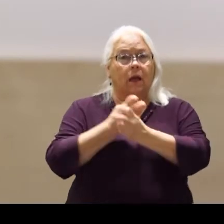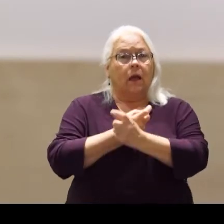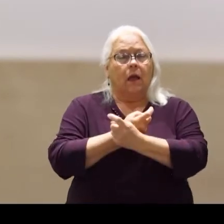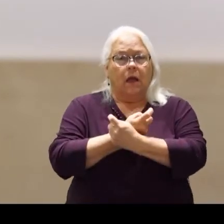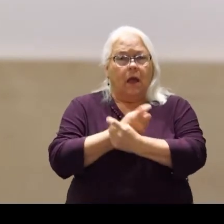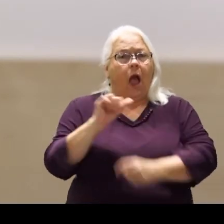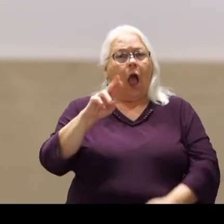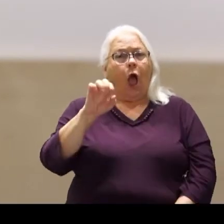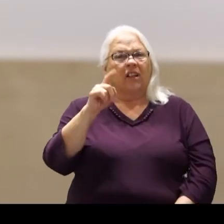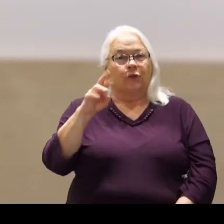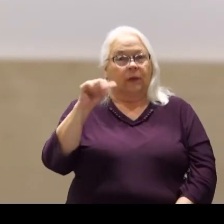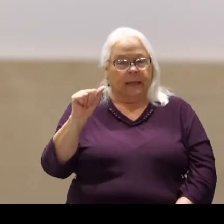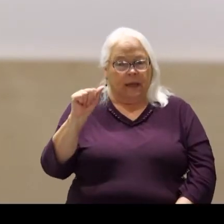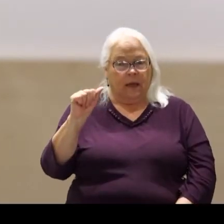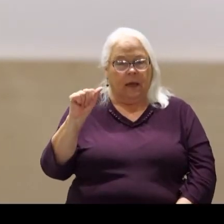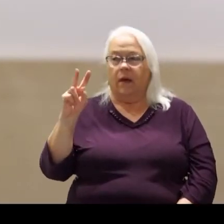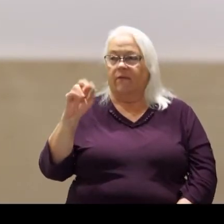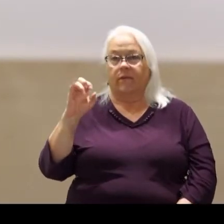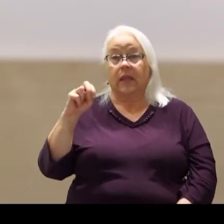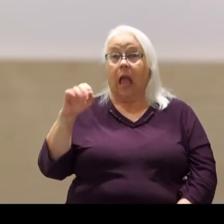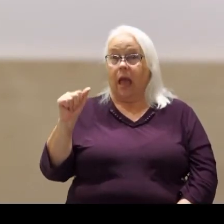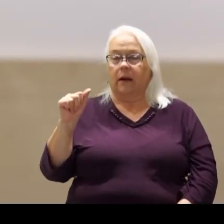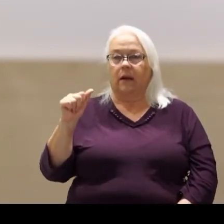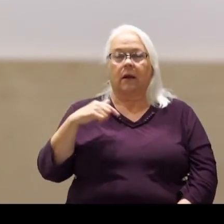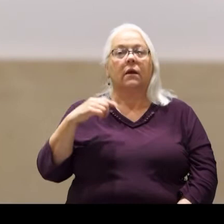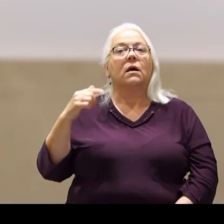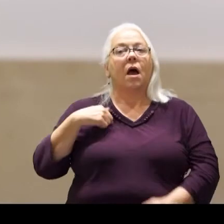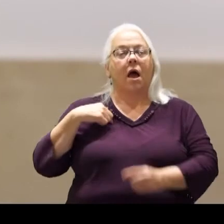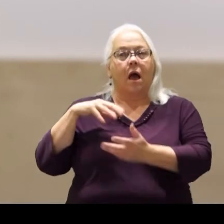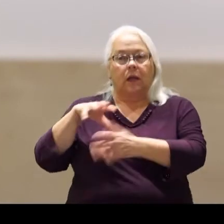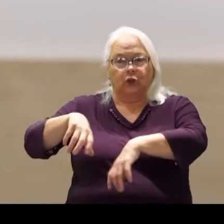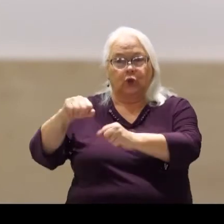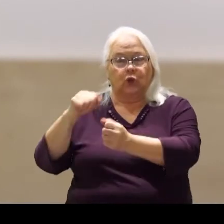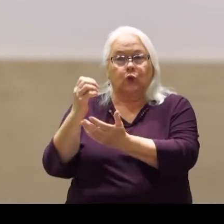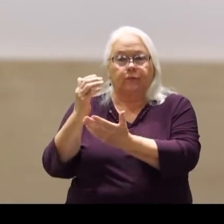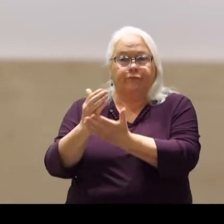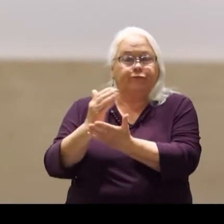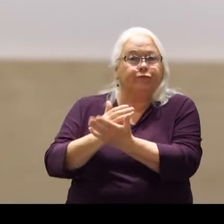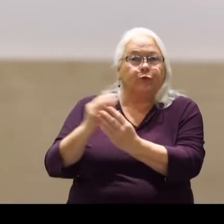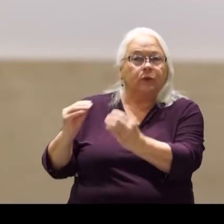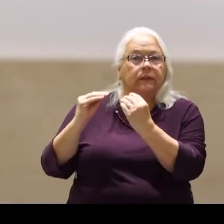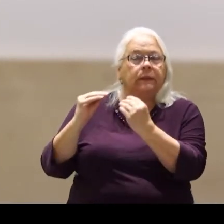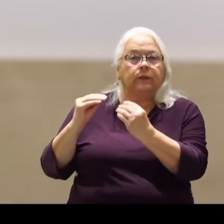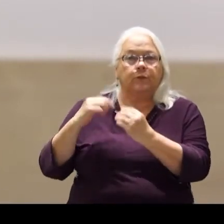in a school for any kind of fiber art and work.